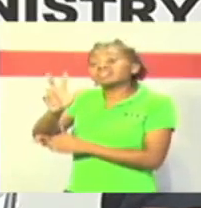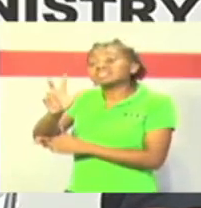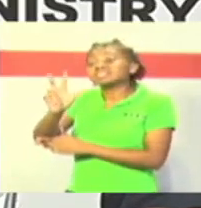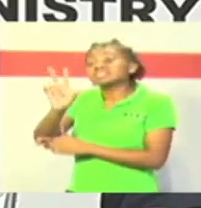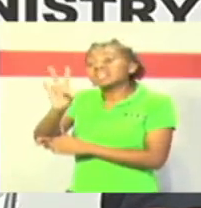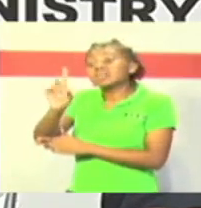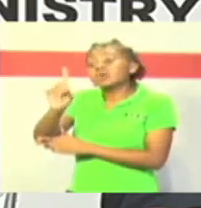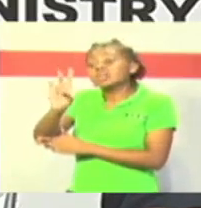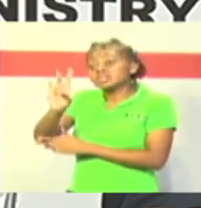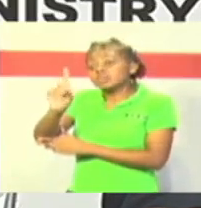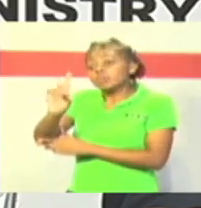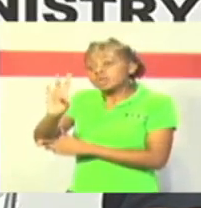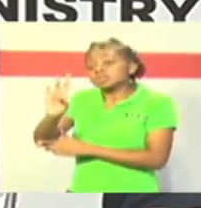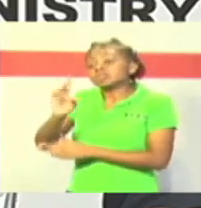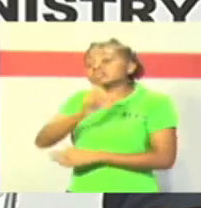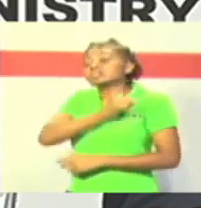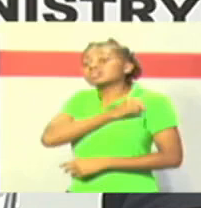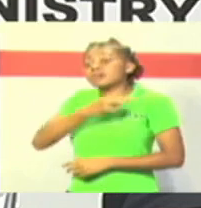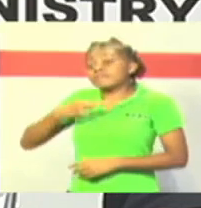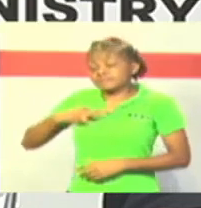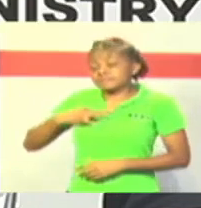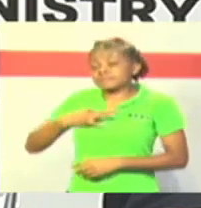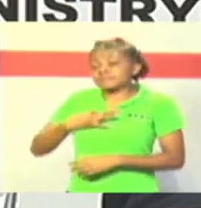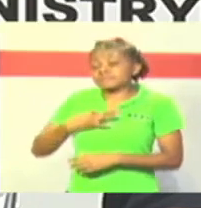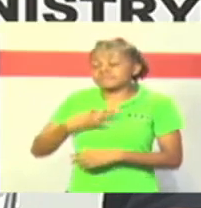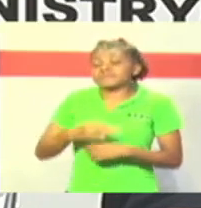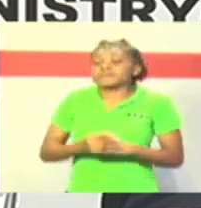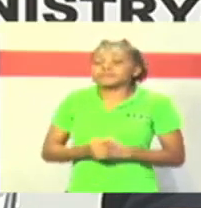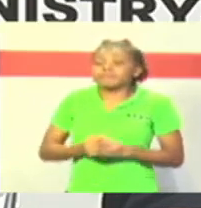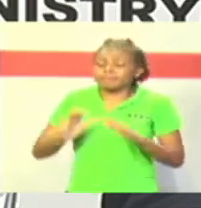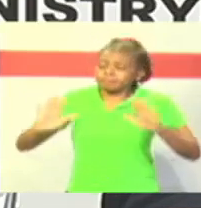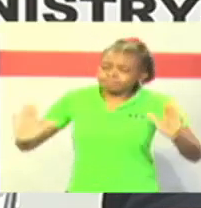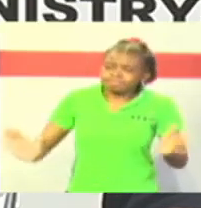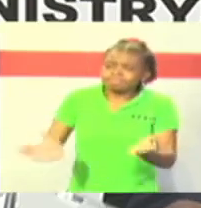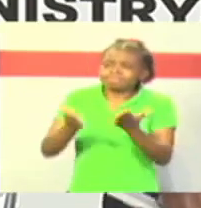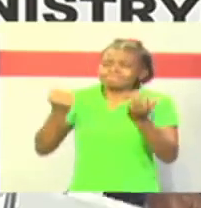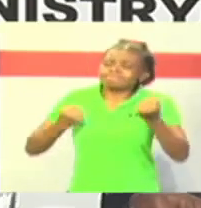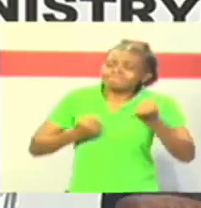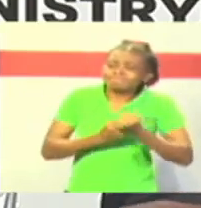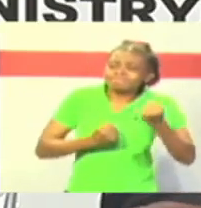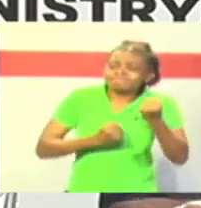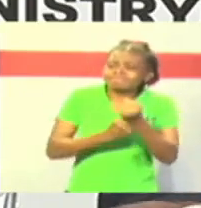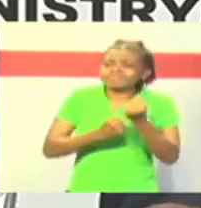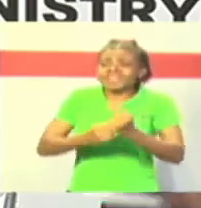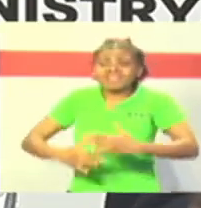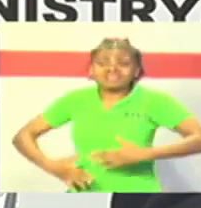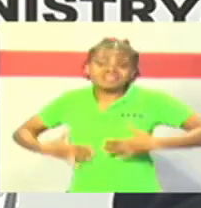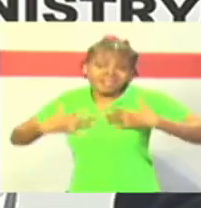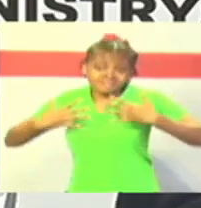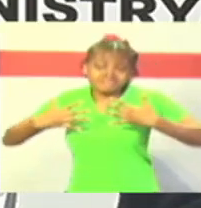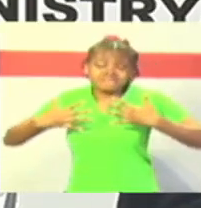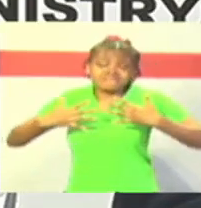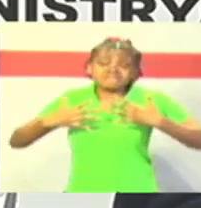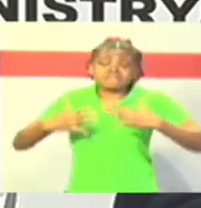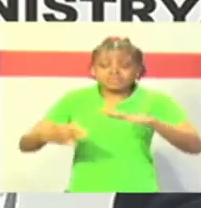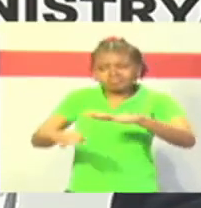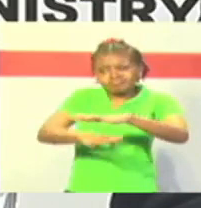317 members of staff. Basic life support, again, across the board, we've trained